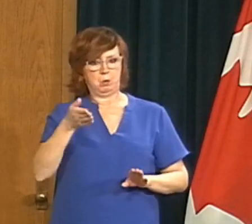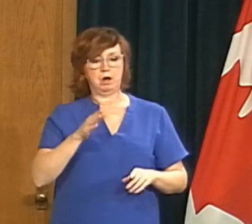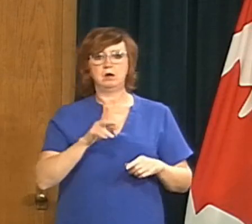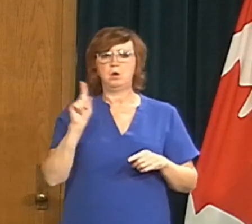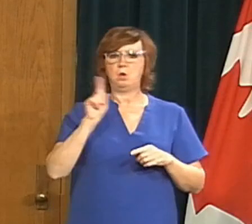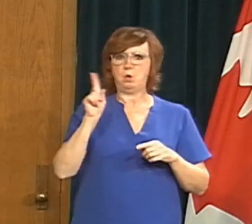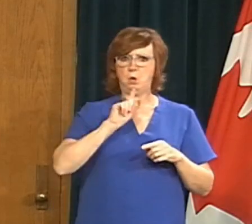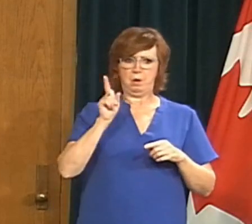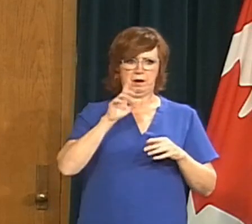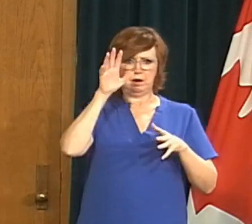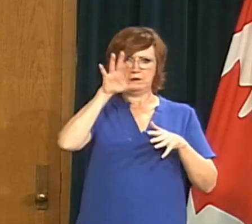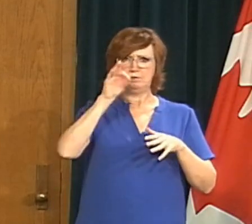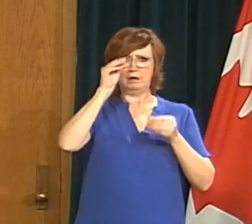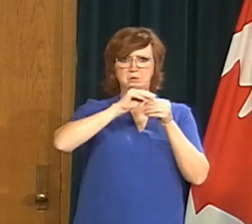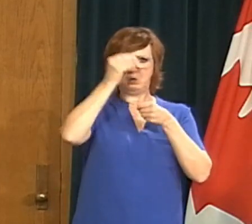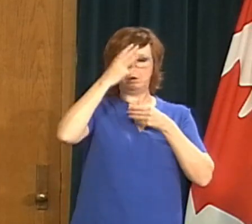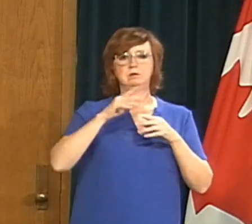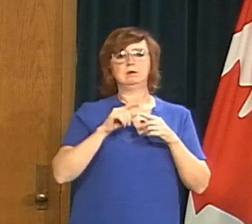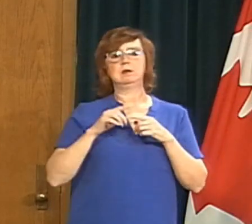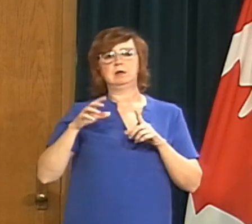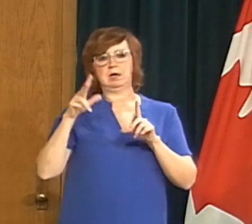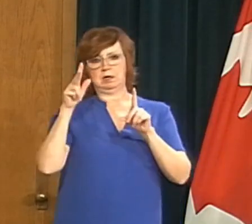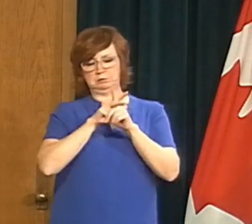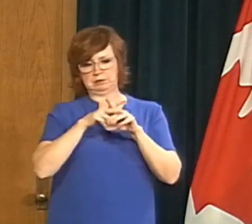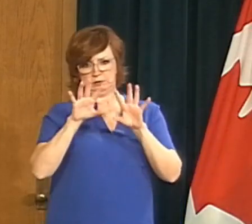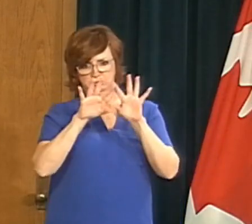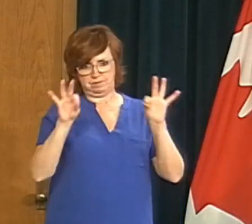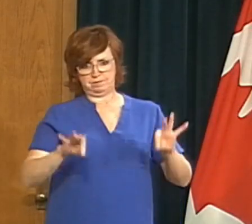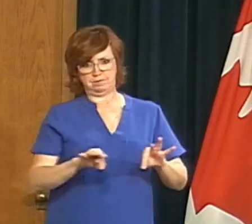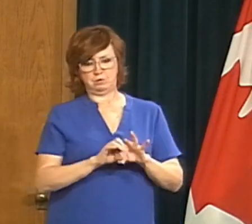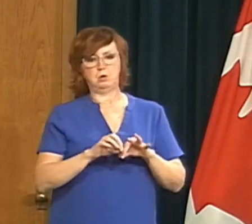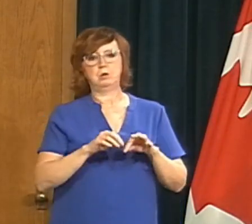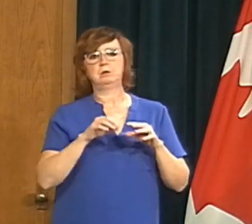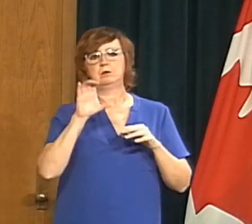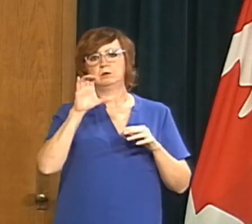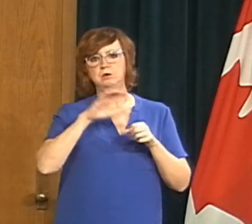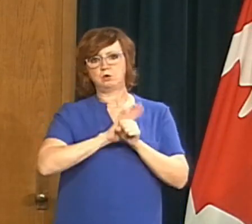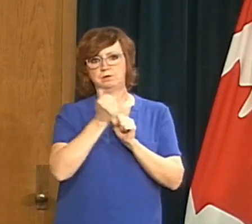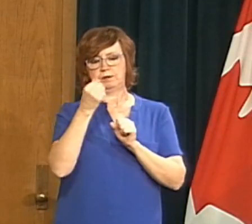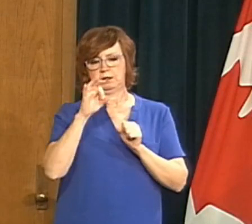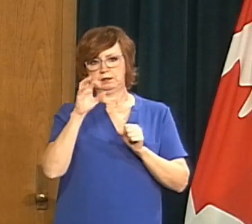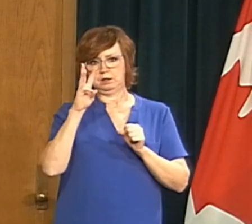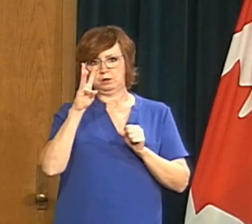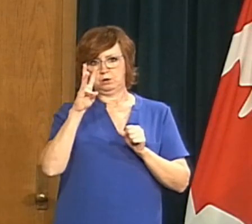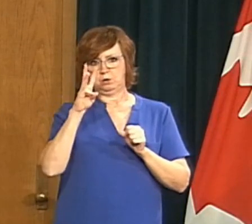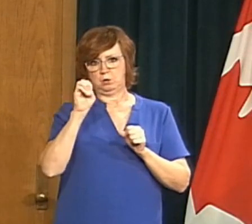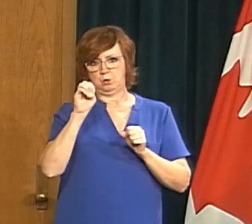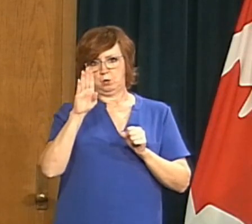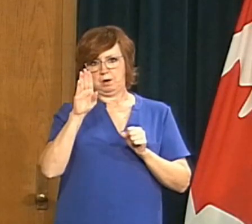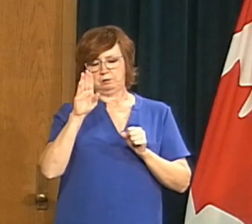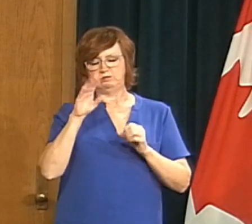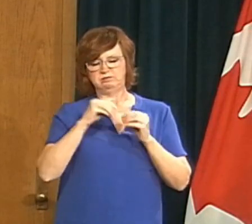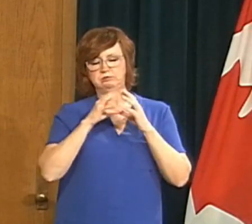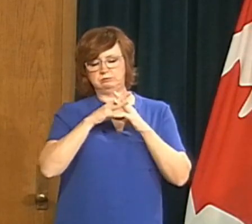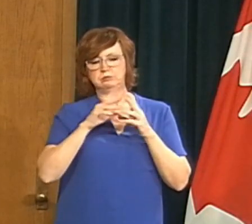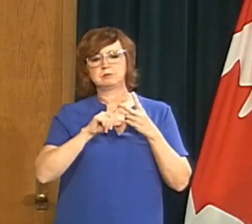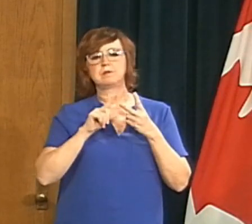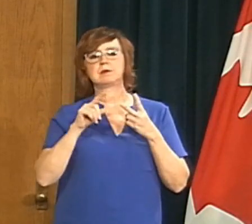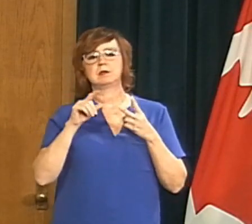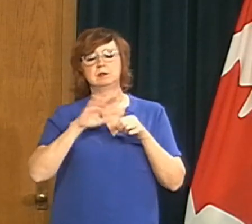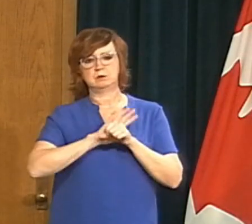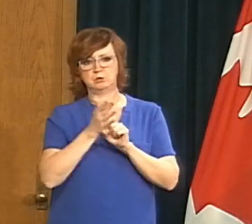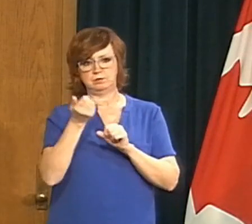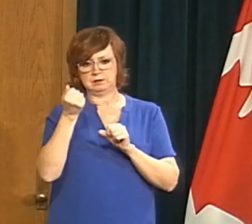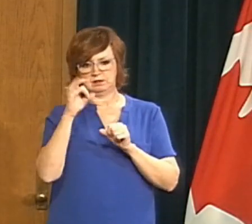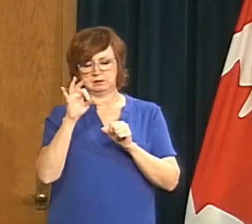on the government's COVID-19 website for these spaces, and also on that website are a couple of contact phone numbers if you